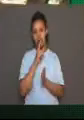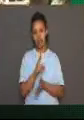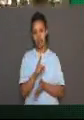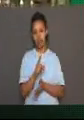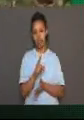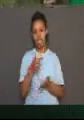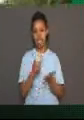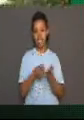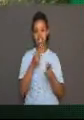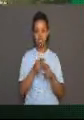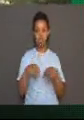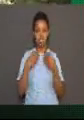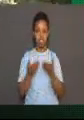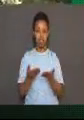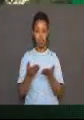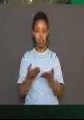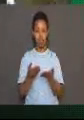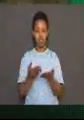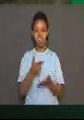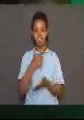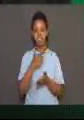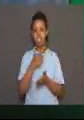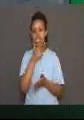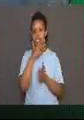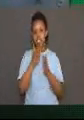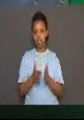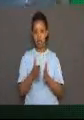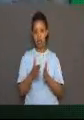was named after a British physician